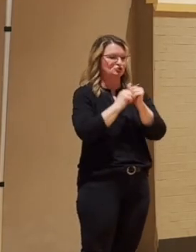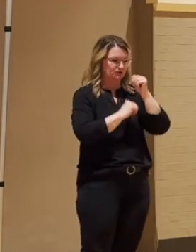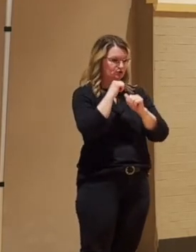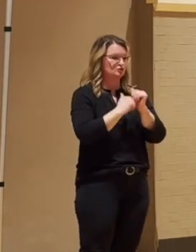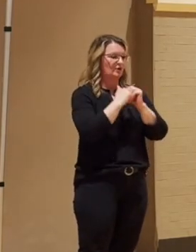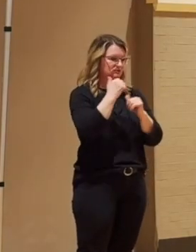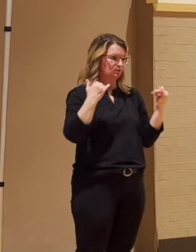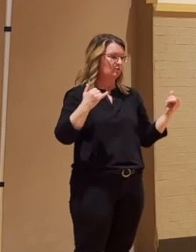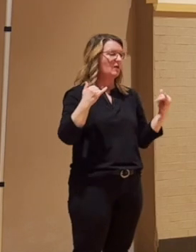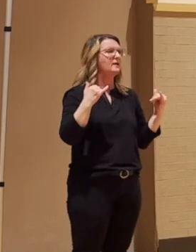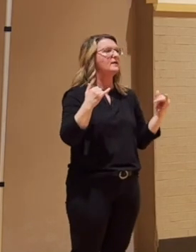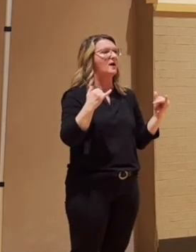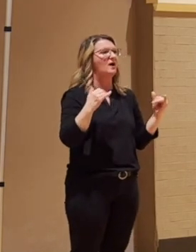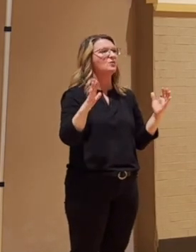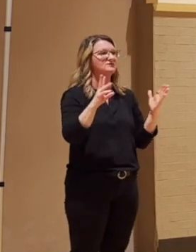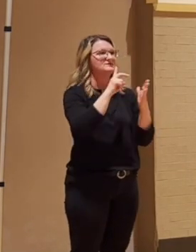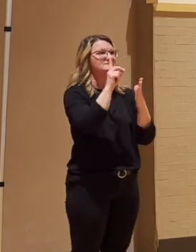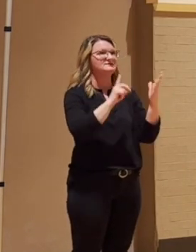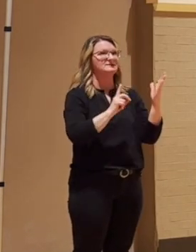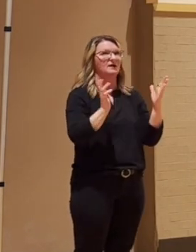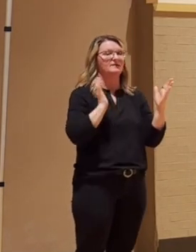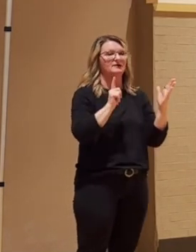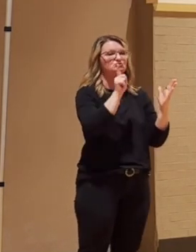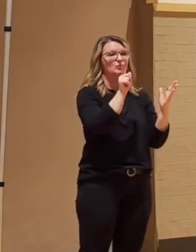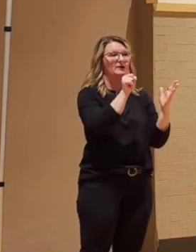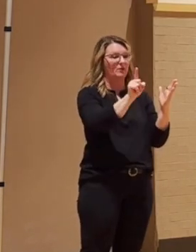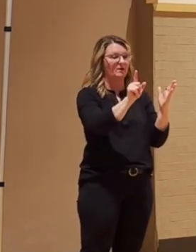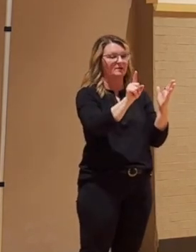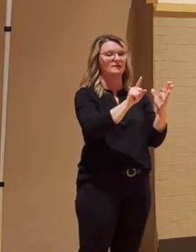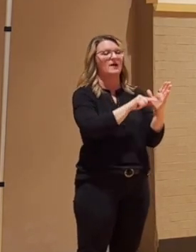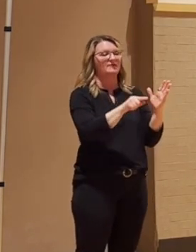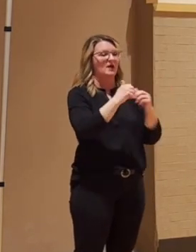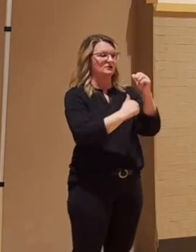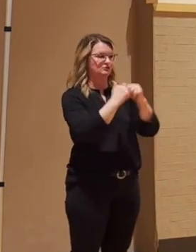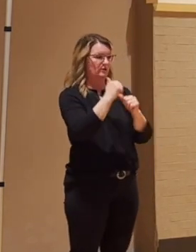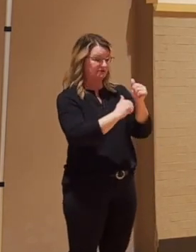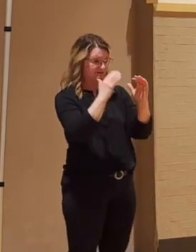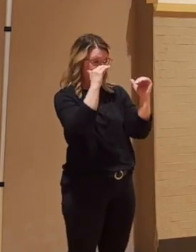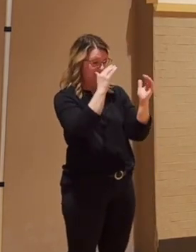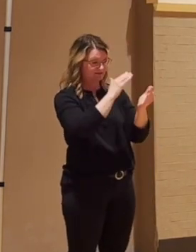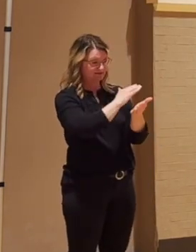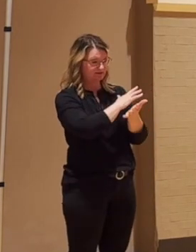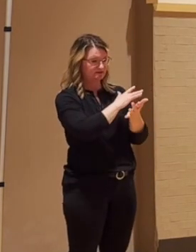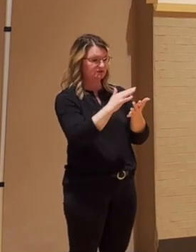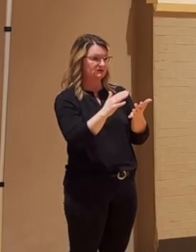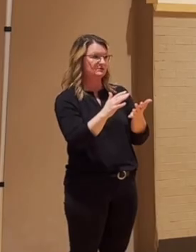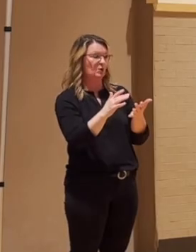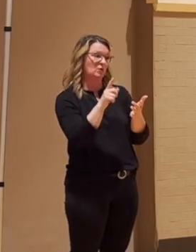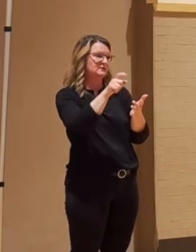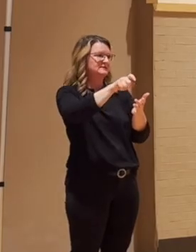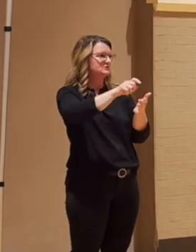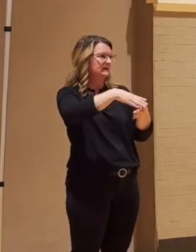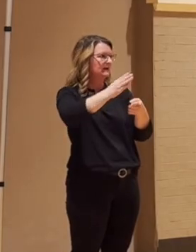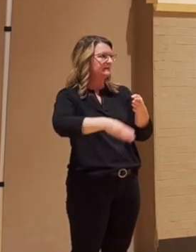construction. It started design in December of 2021, and construction is expected, or needs to be